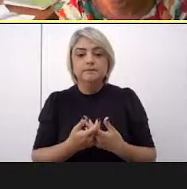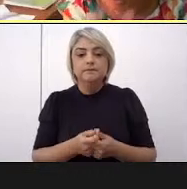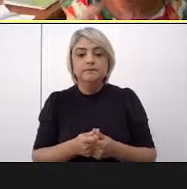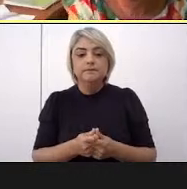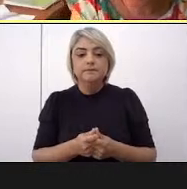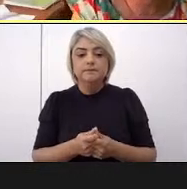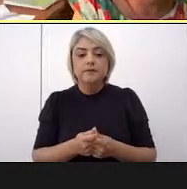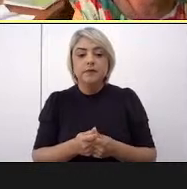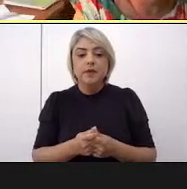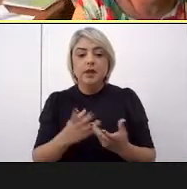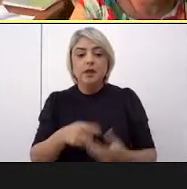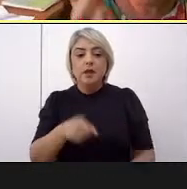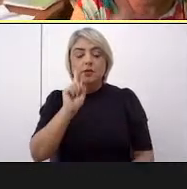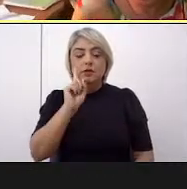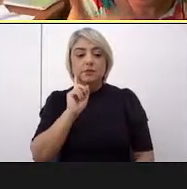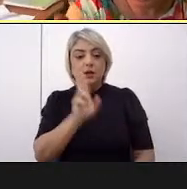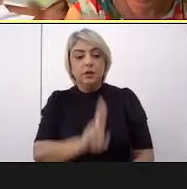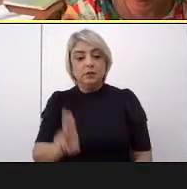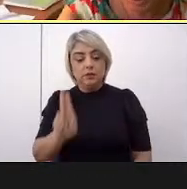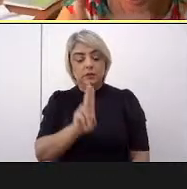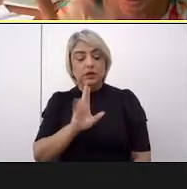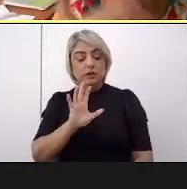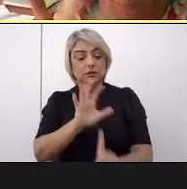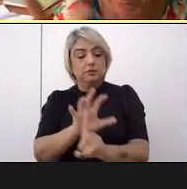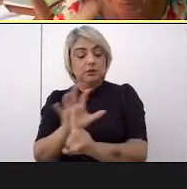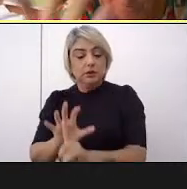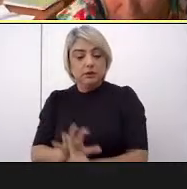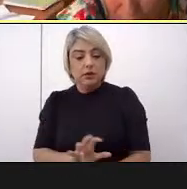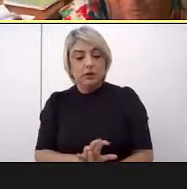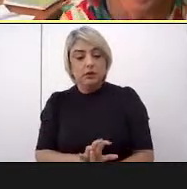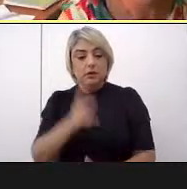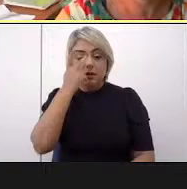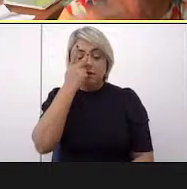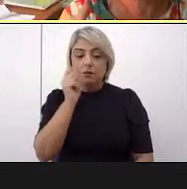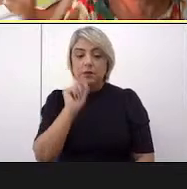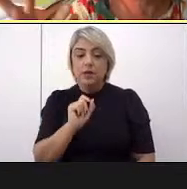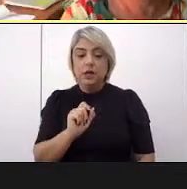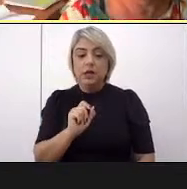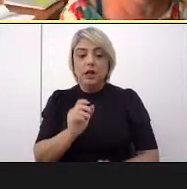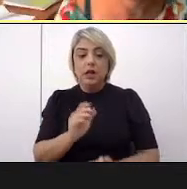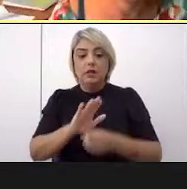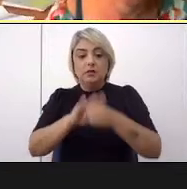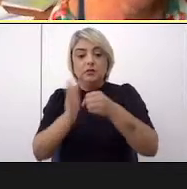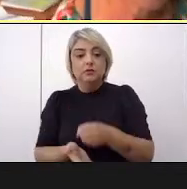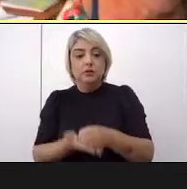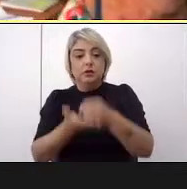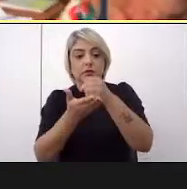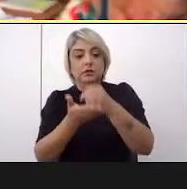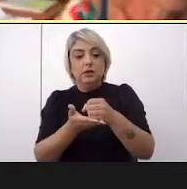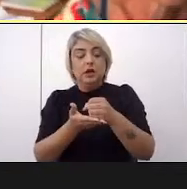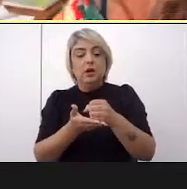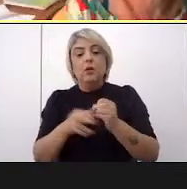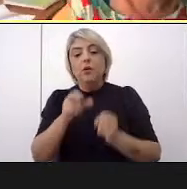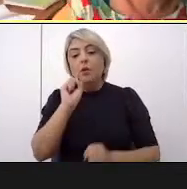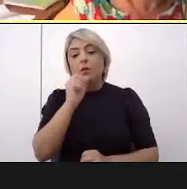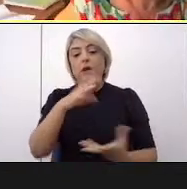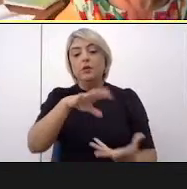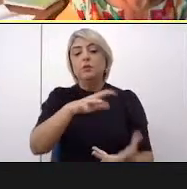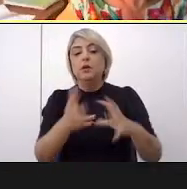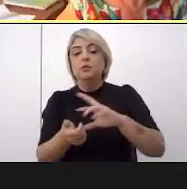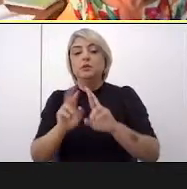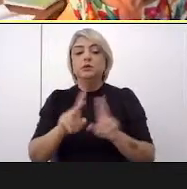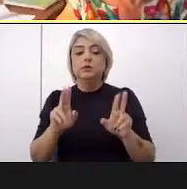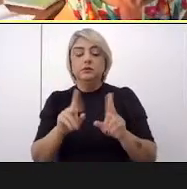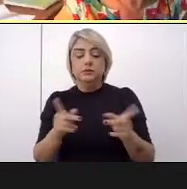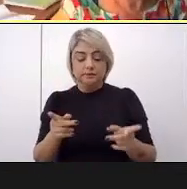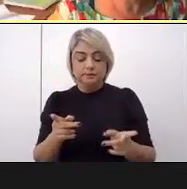and label approach for sustainability, or for a different globalization, let's say. And then you have a